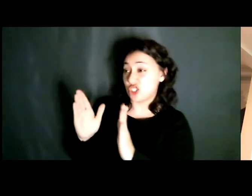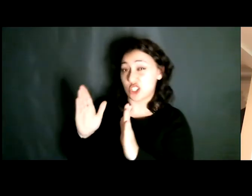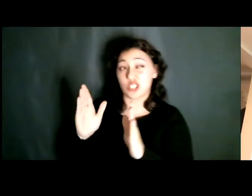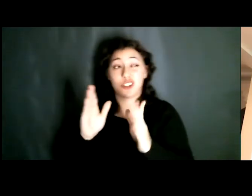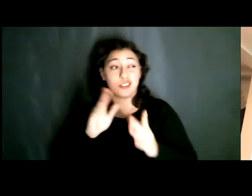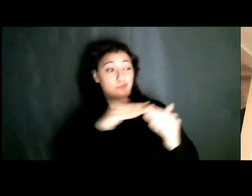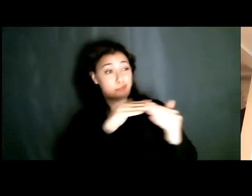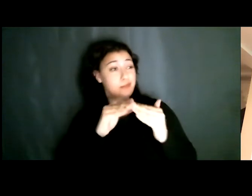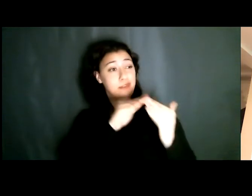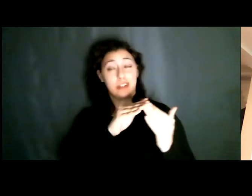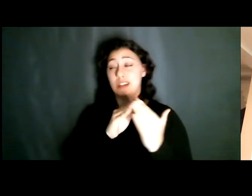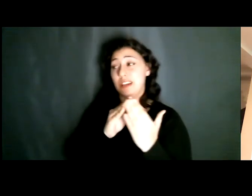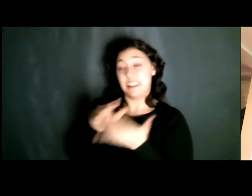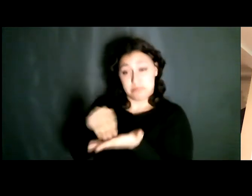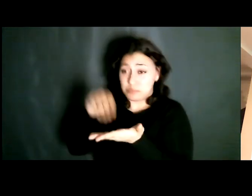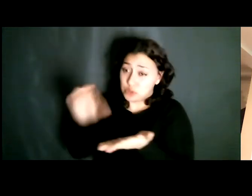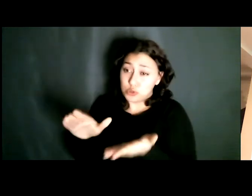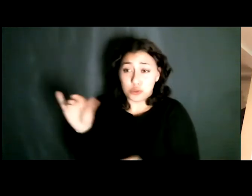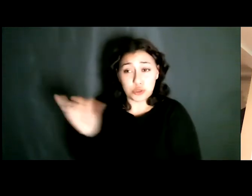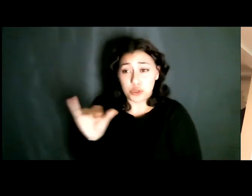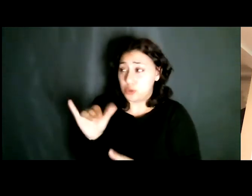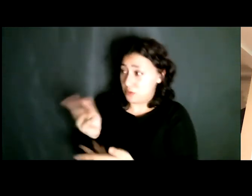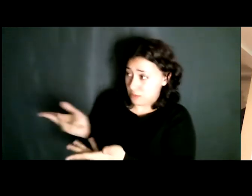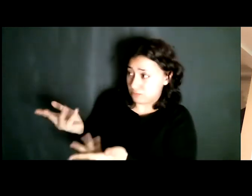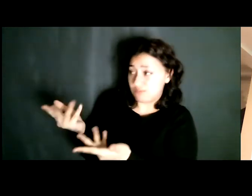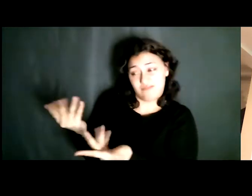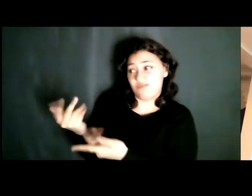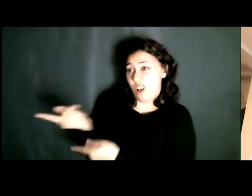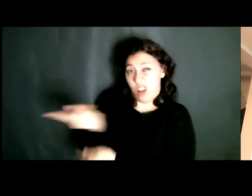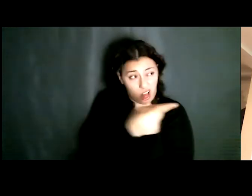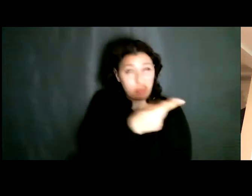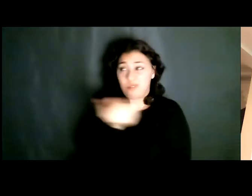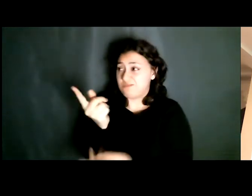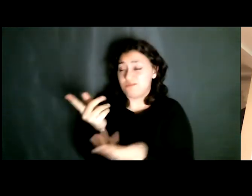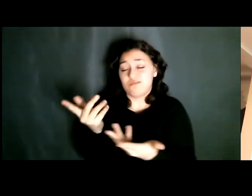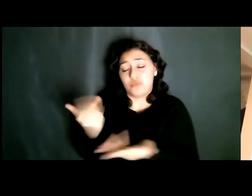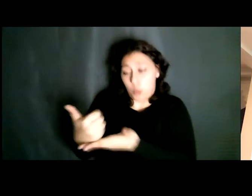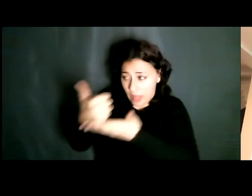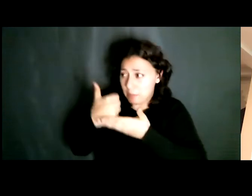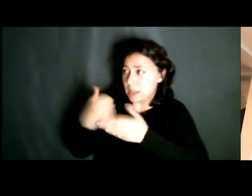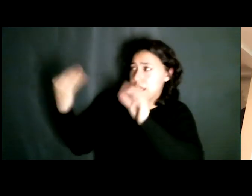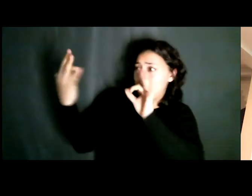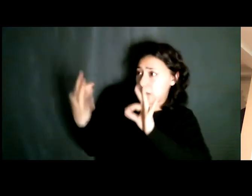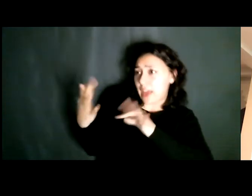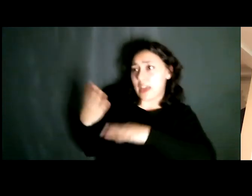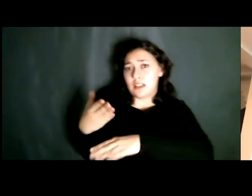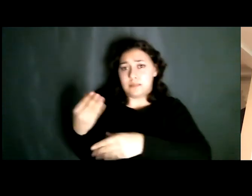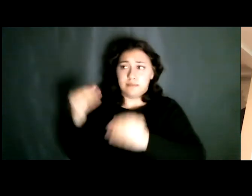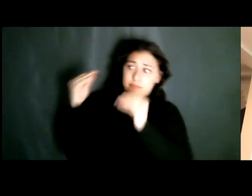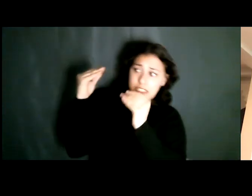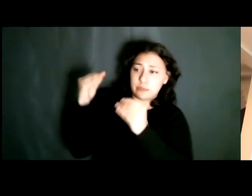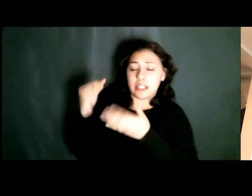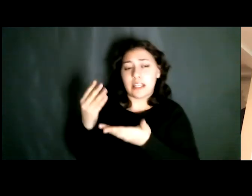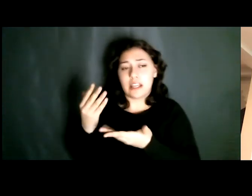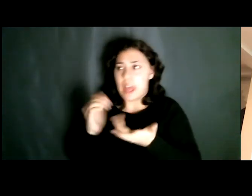the students really helped me get through. And I learned a lot. I learned about how to design a course differently, and some of those lessons I will